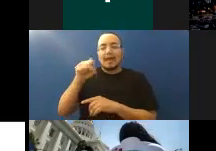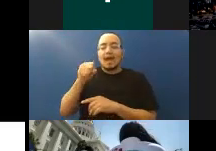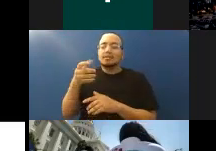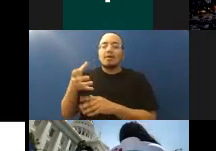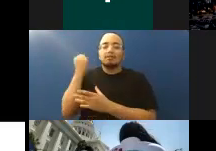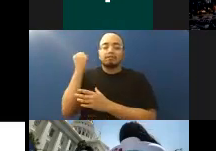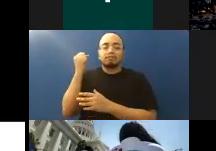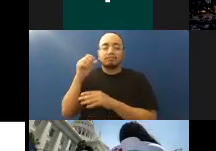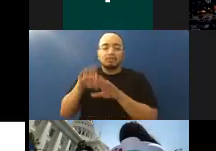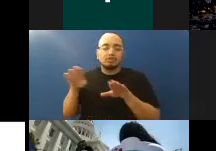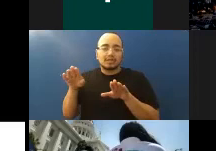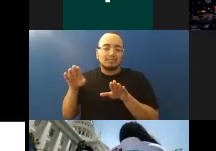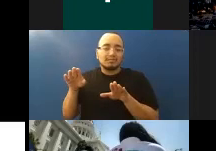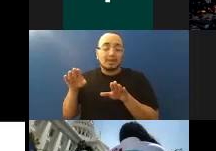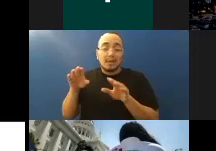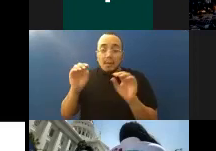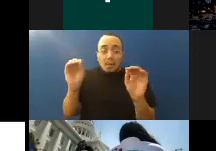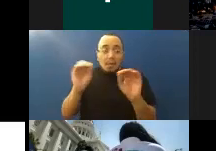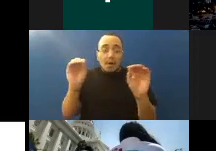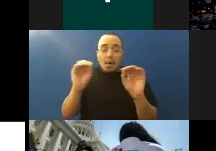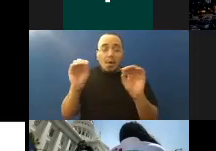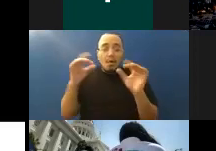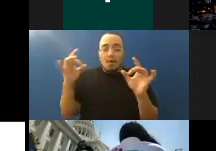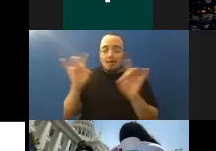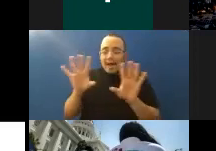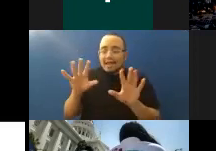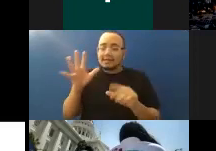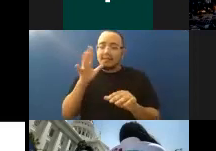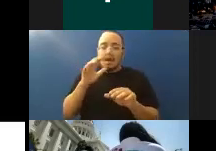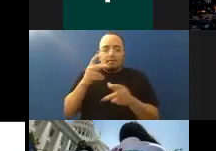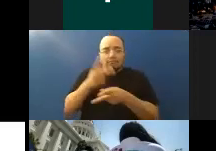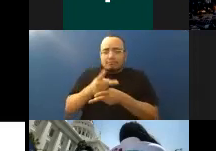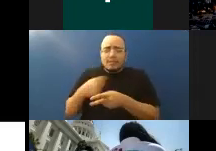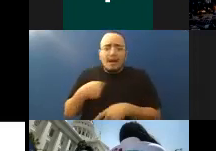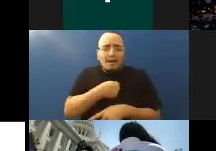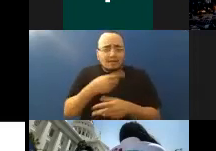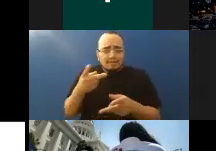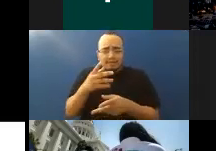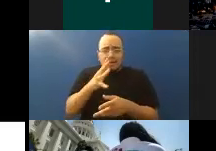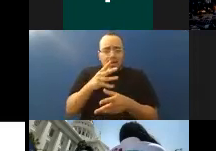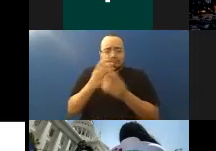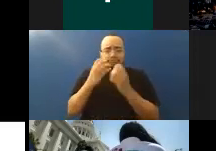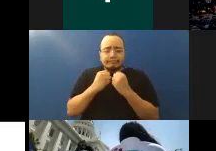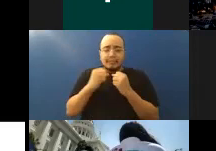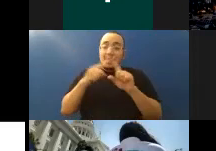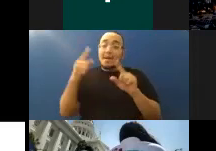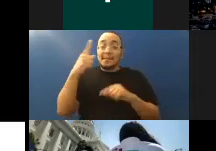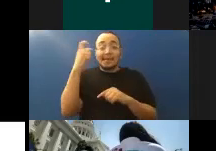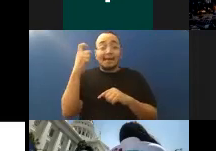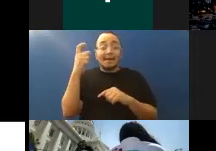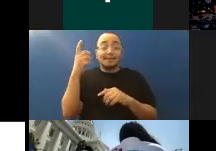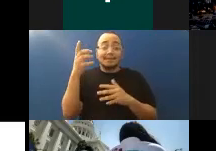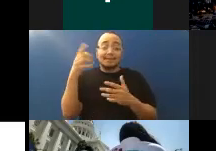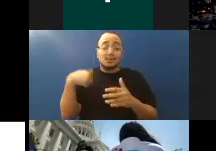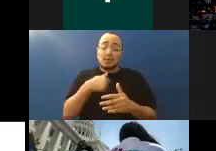violence done to us from her, nothing like that. But it's because we don't believe in women that we got taken away from my mom. And then also,